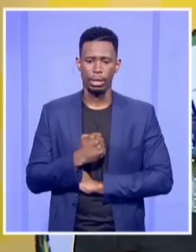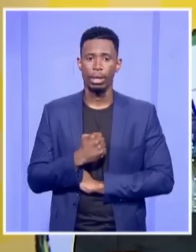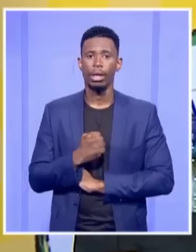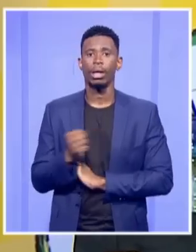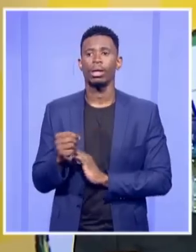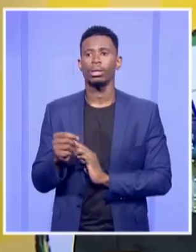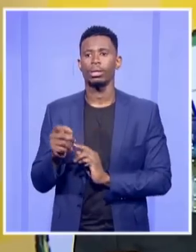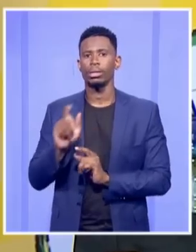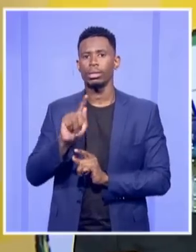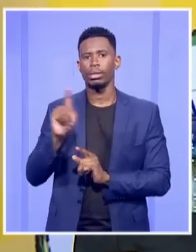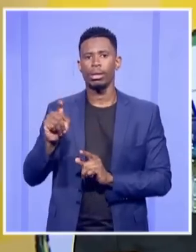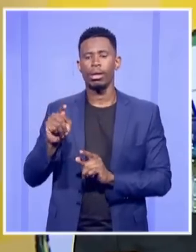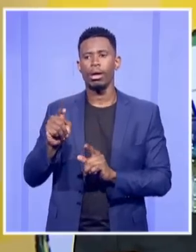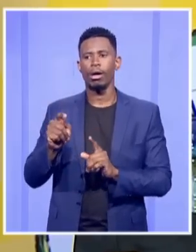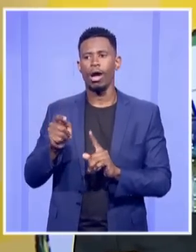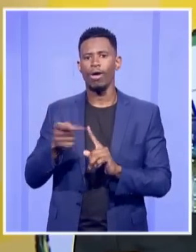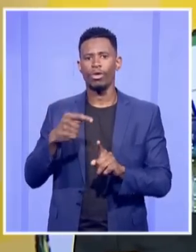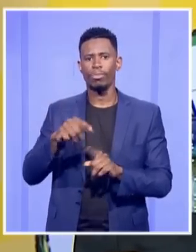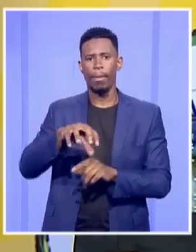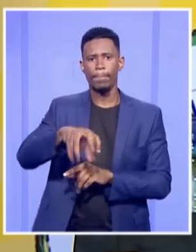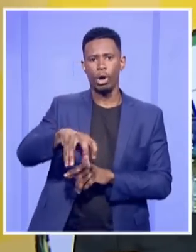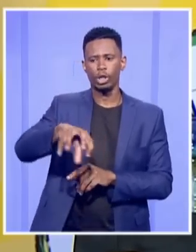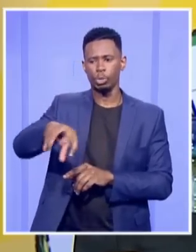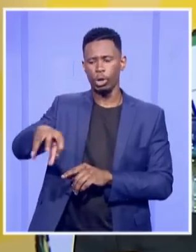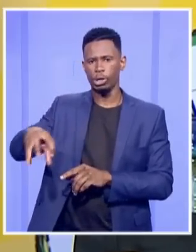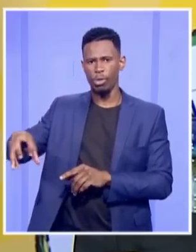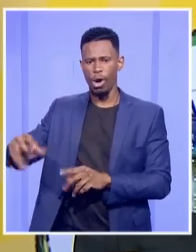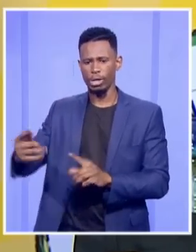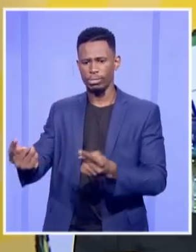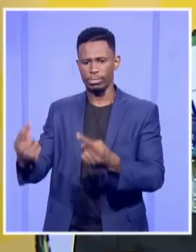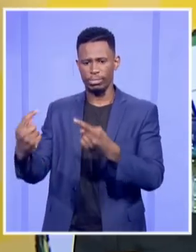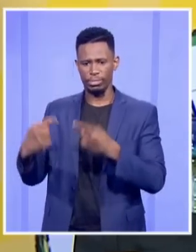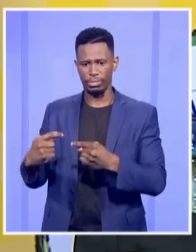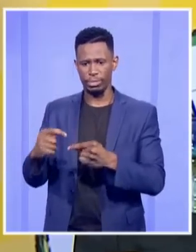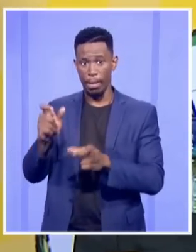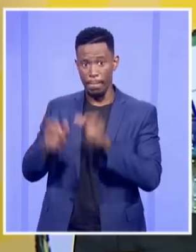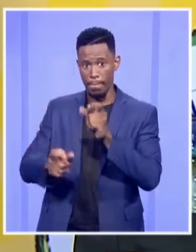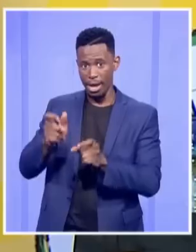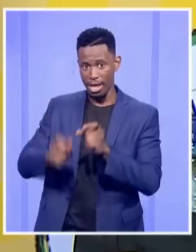Delegates, branch delegates in this conference.